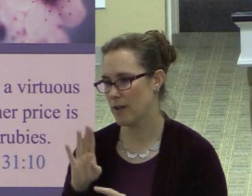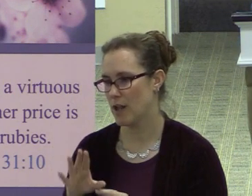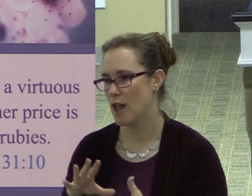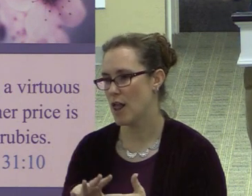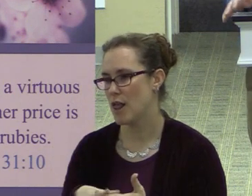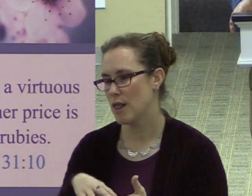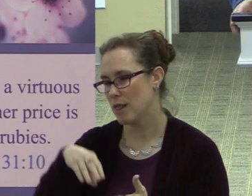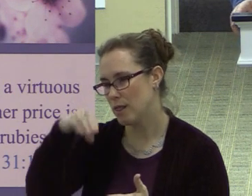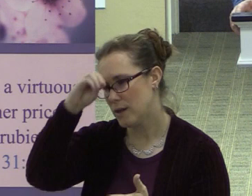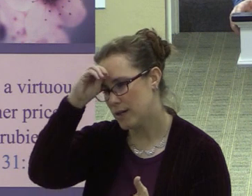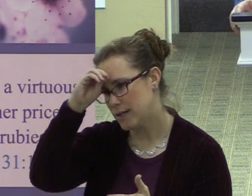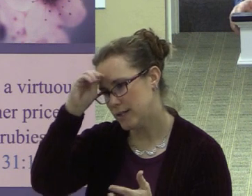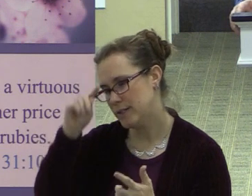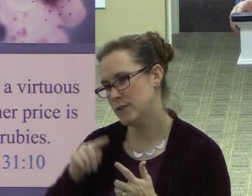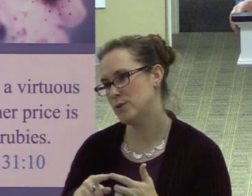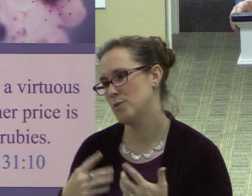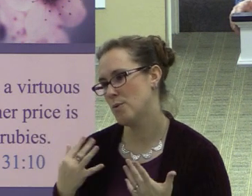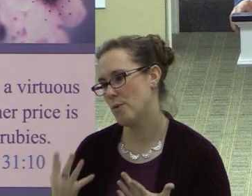to wait on him.